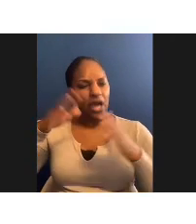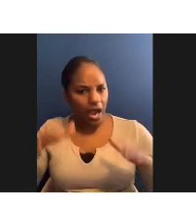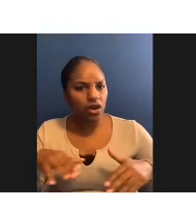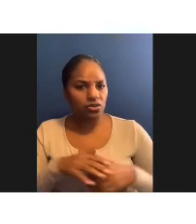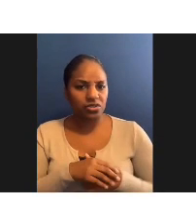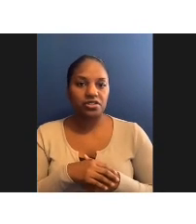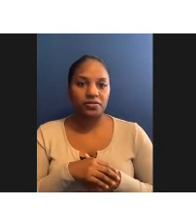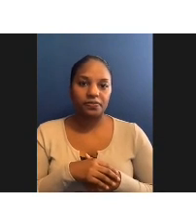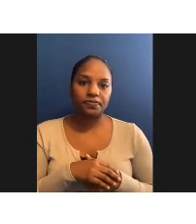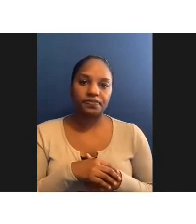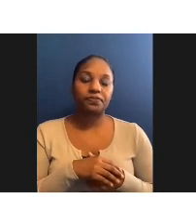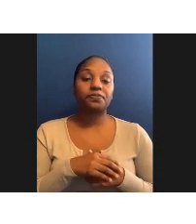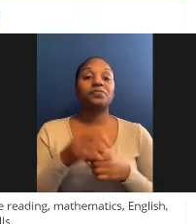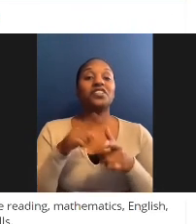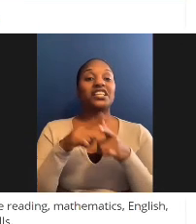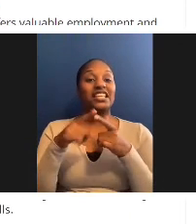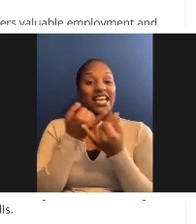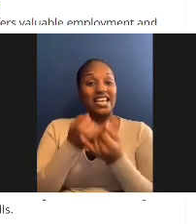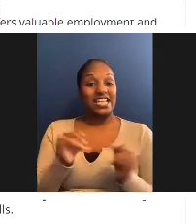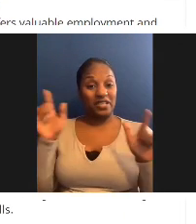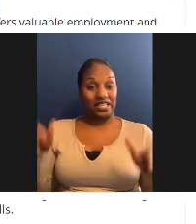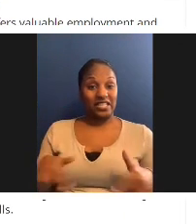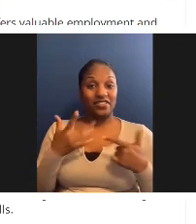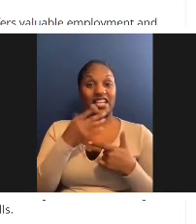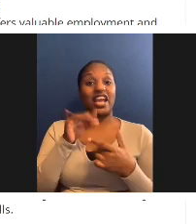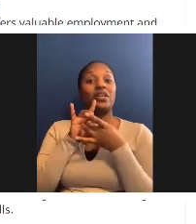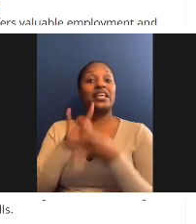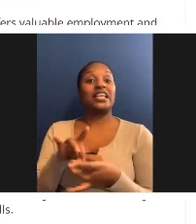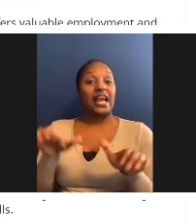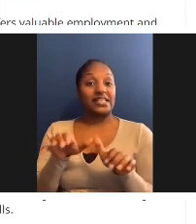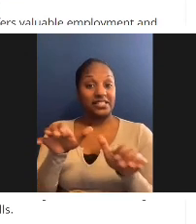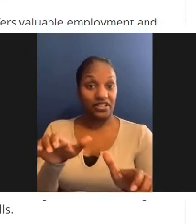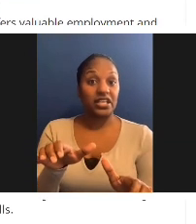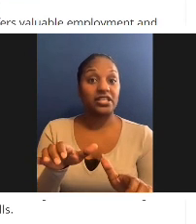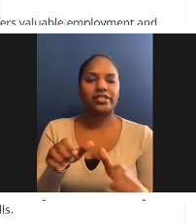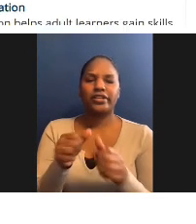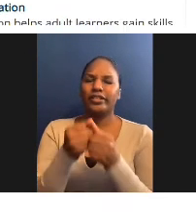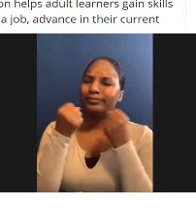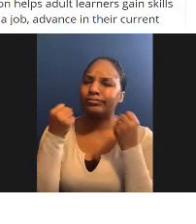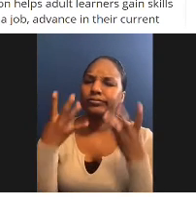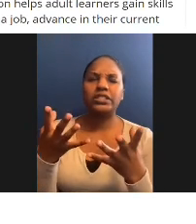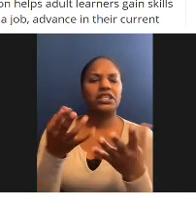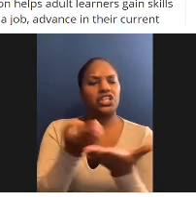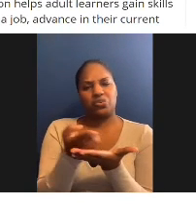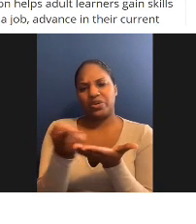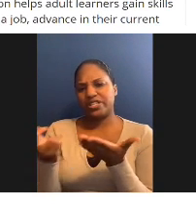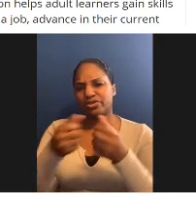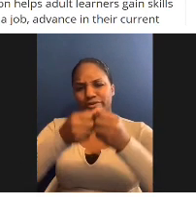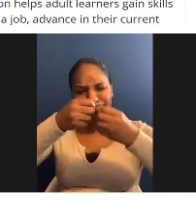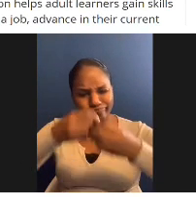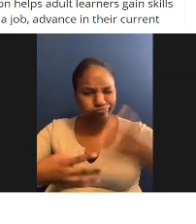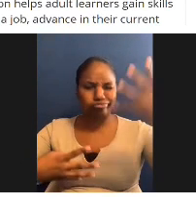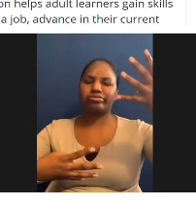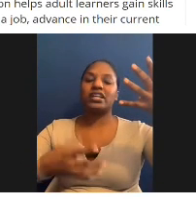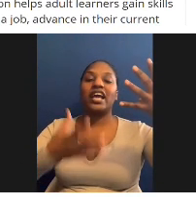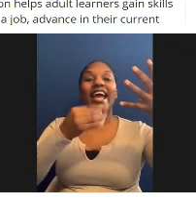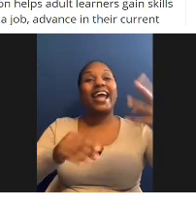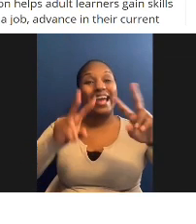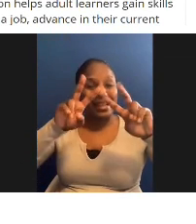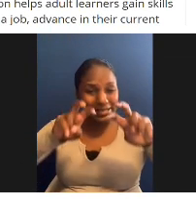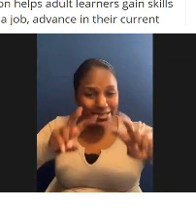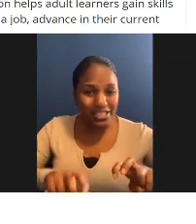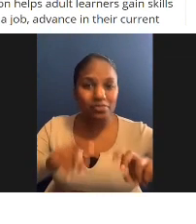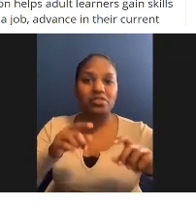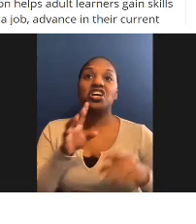related activities. It is tons of resources, self-assessment, talks about going to